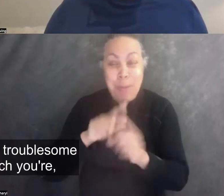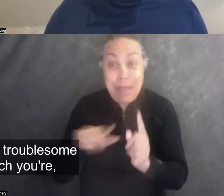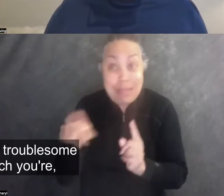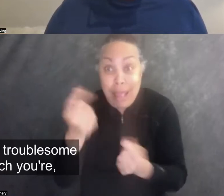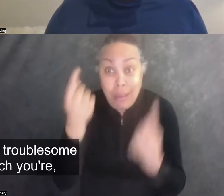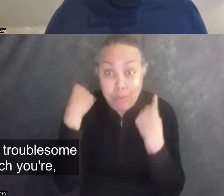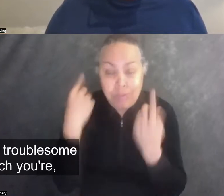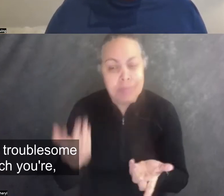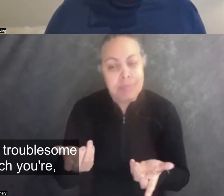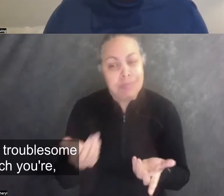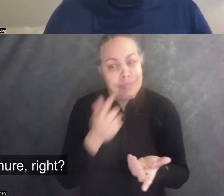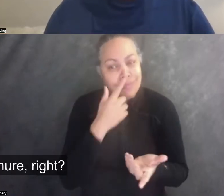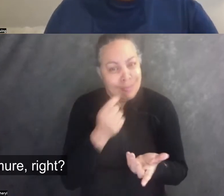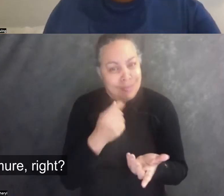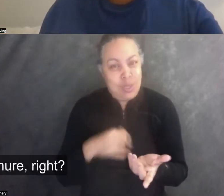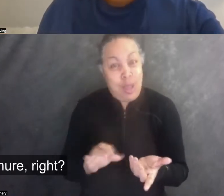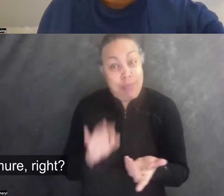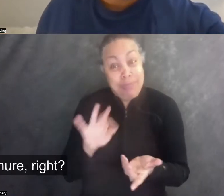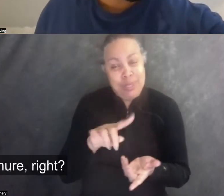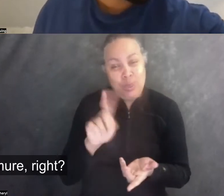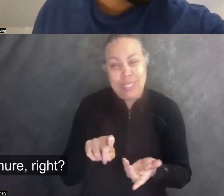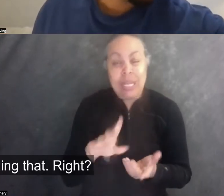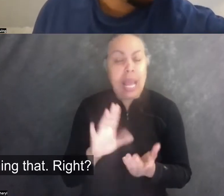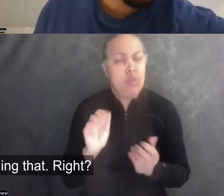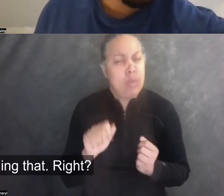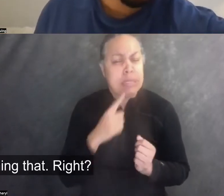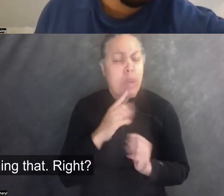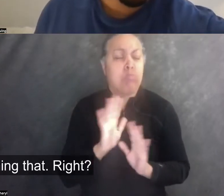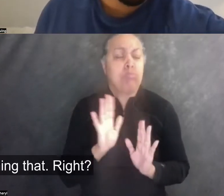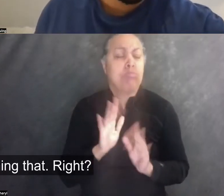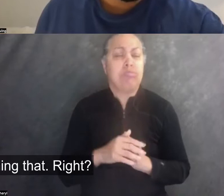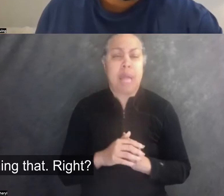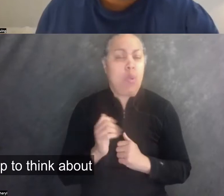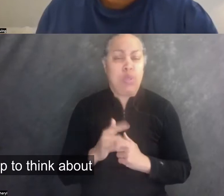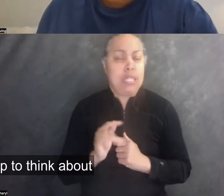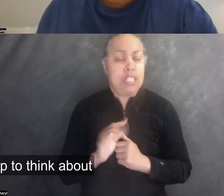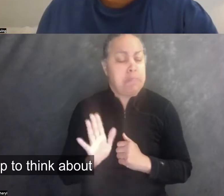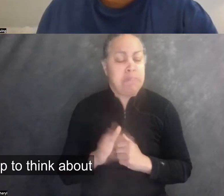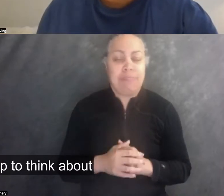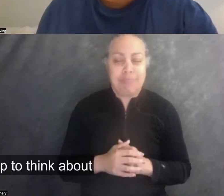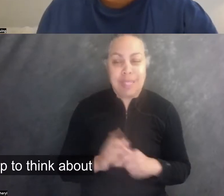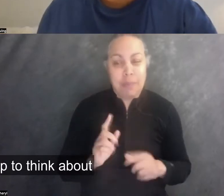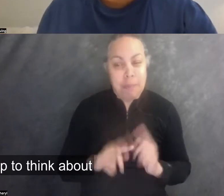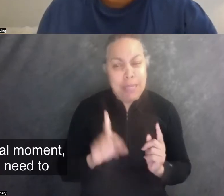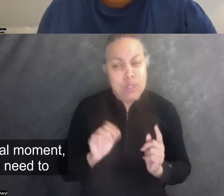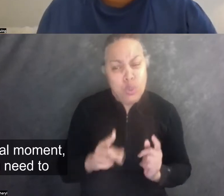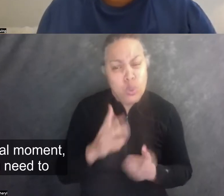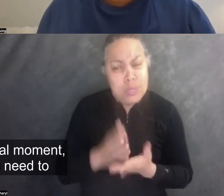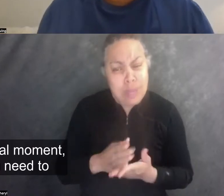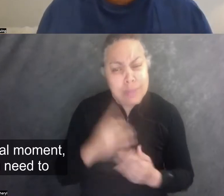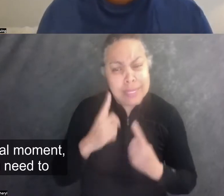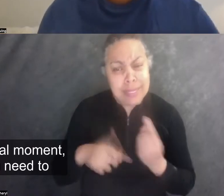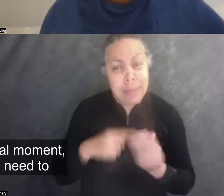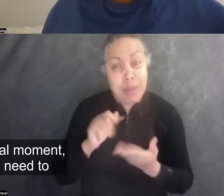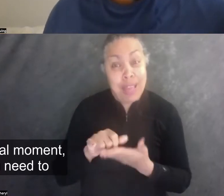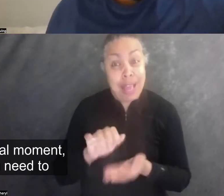this troublesome question, which you feel free to demur, right? To say, I ain't touching that, right? But do you ever stop to think about that translational